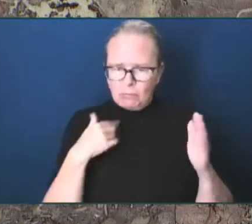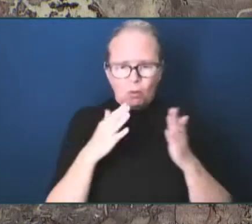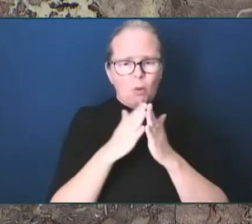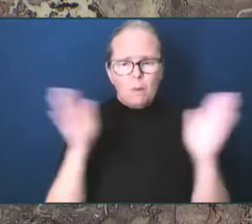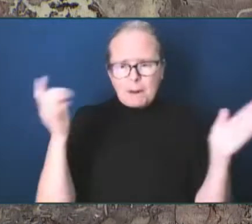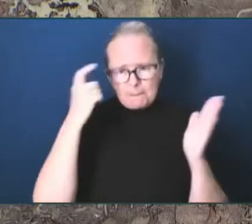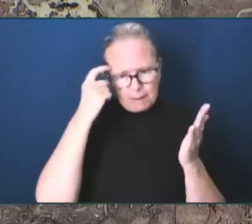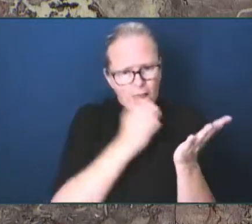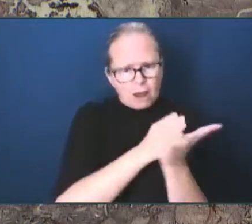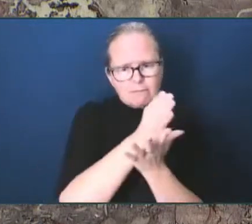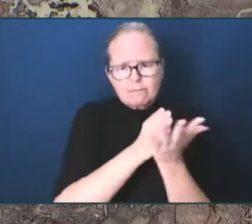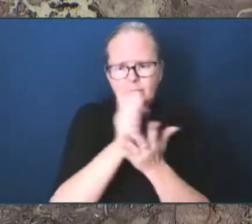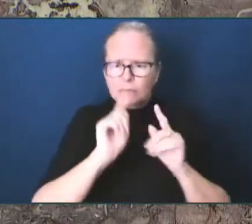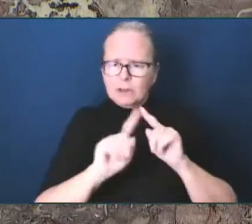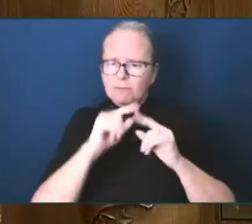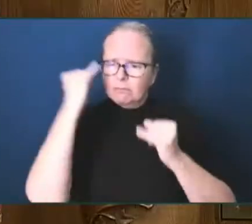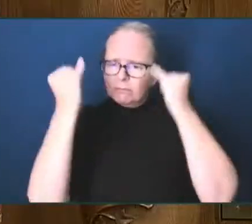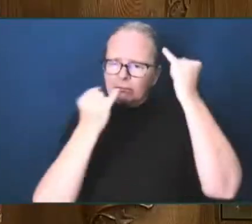of approaches.